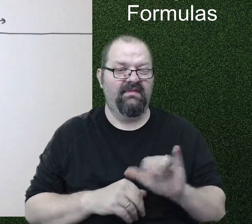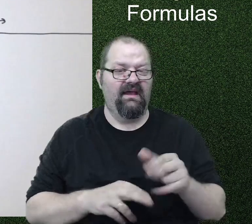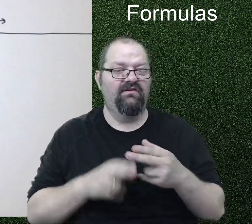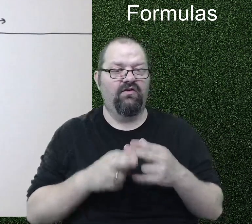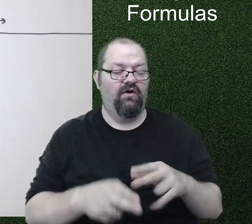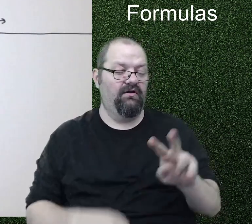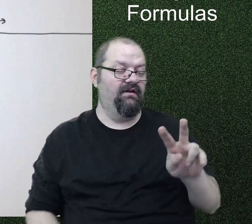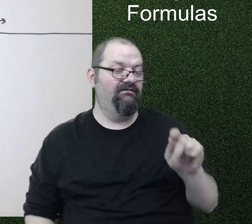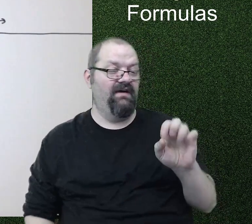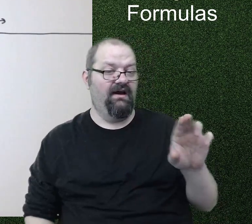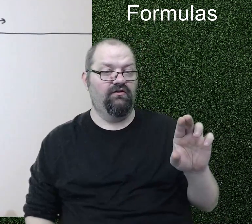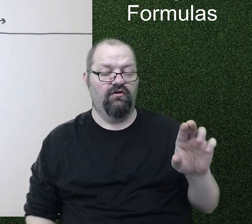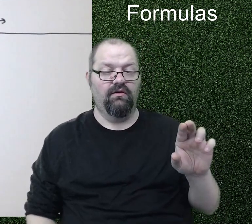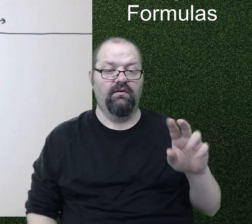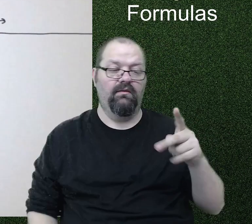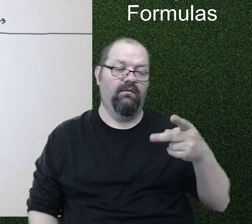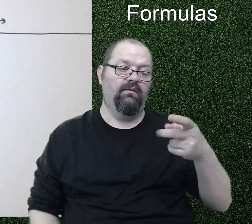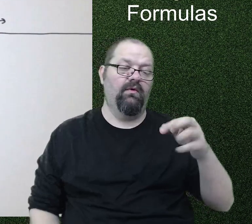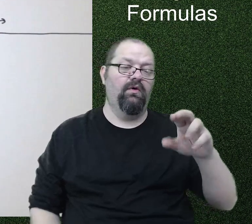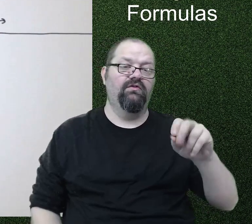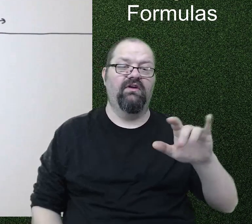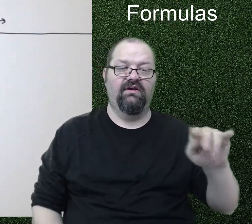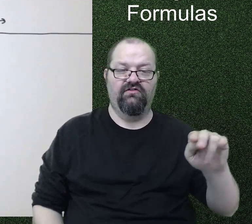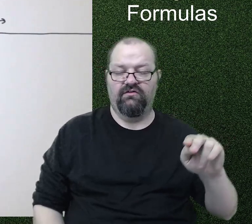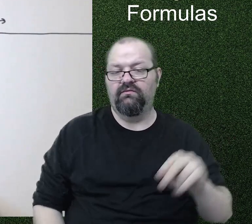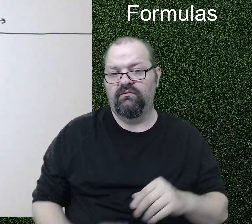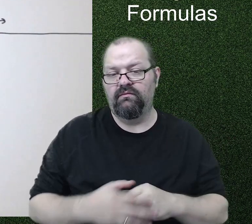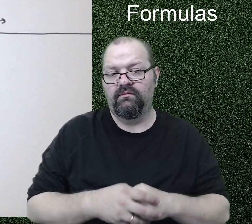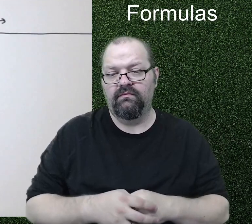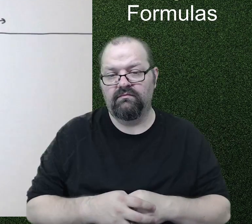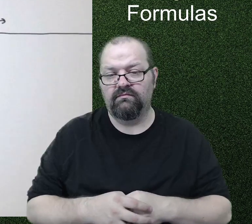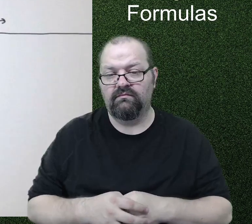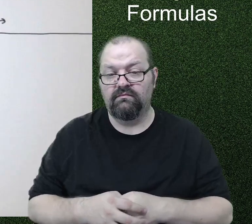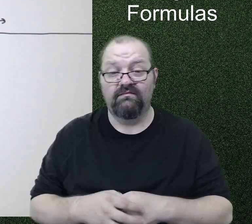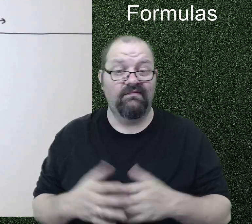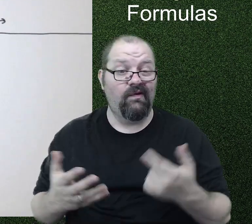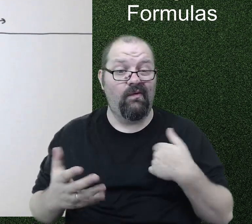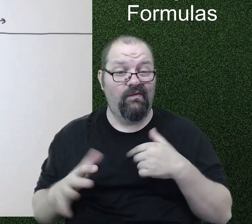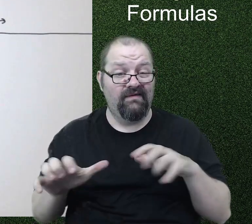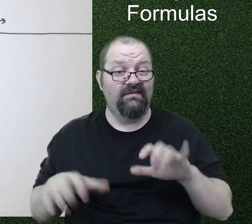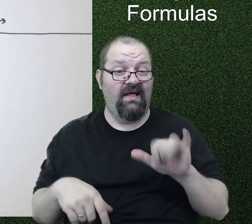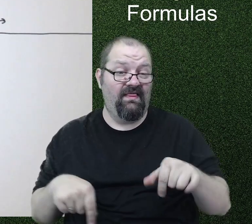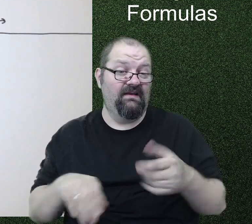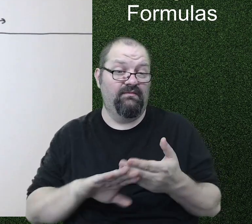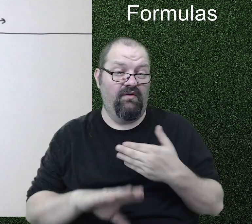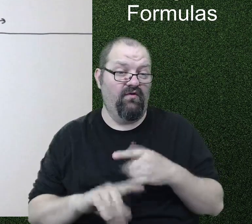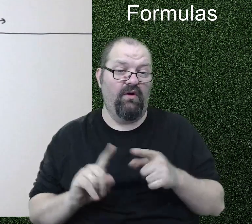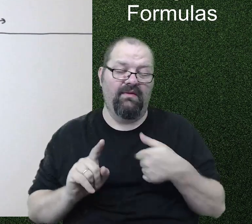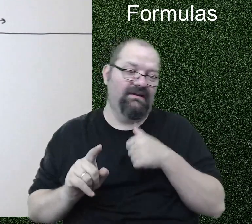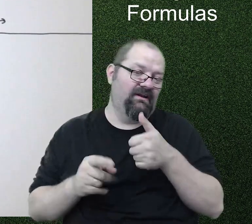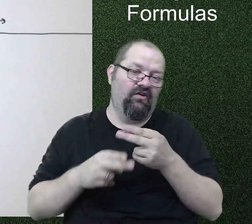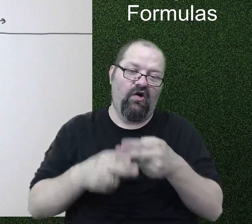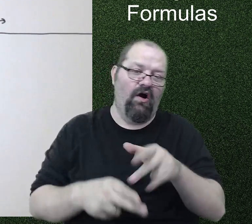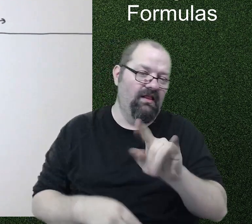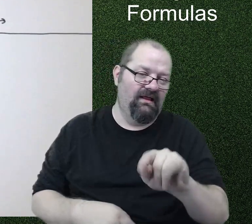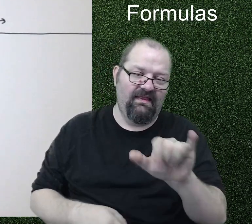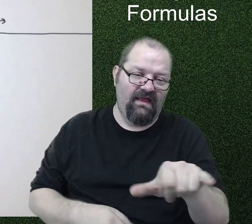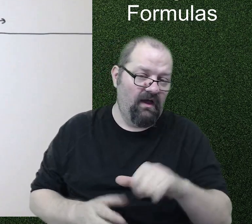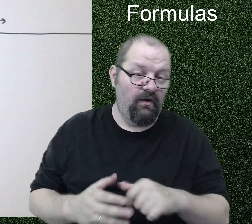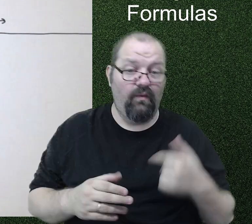the scalar projection, that's just the v1 and v2. So we've done projections before, we just didn't call it that. We